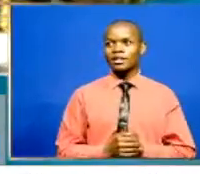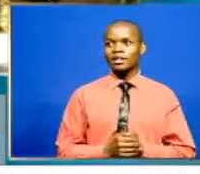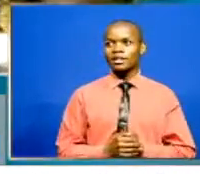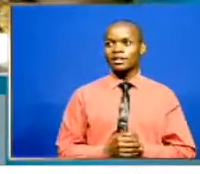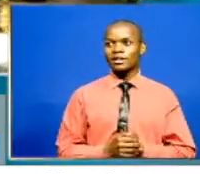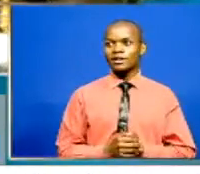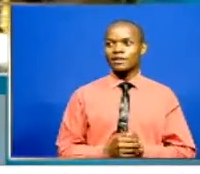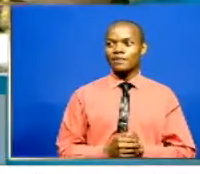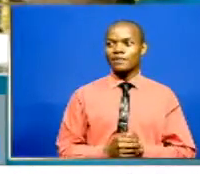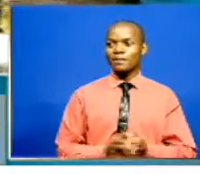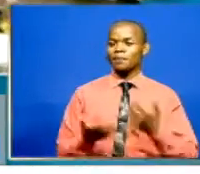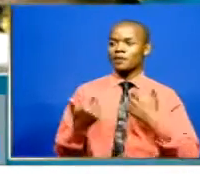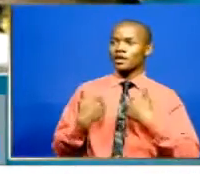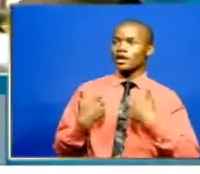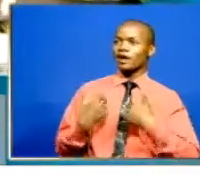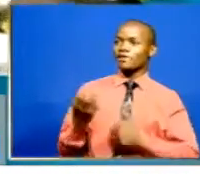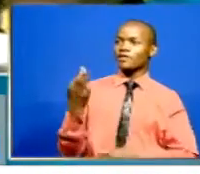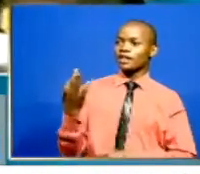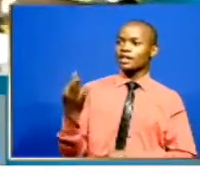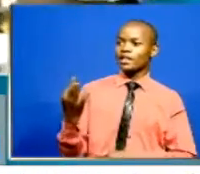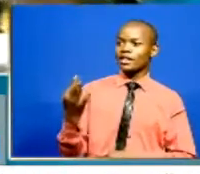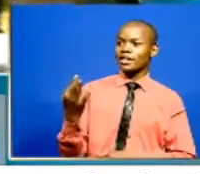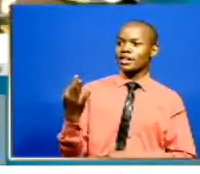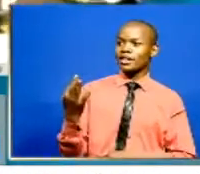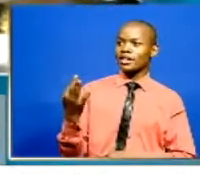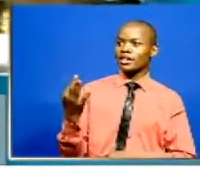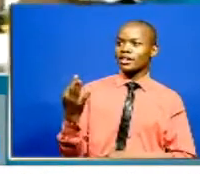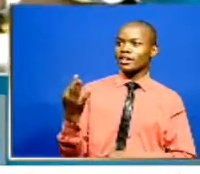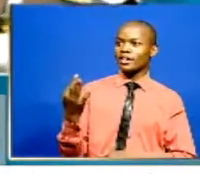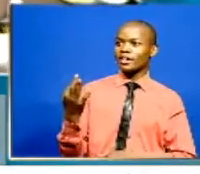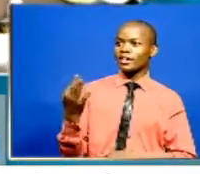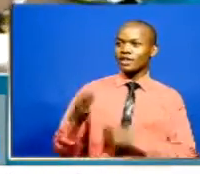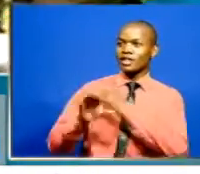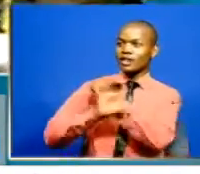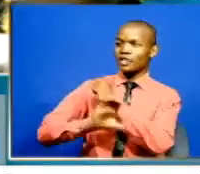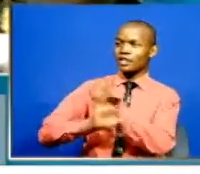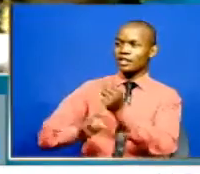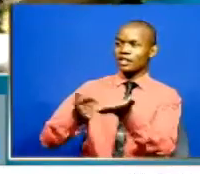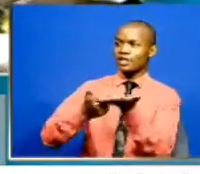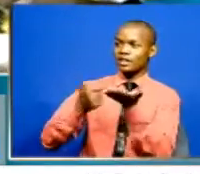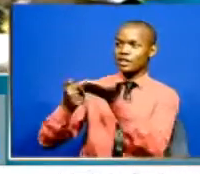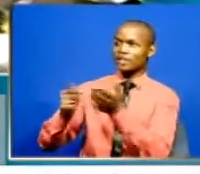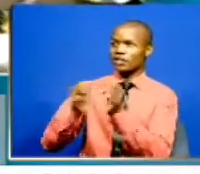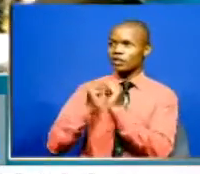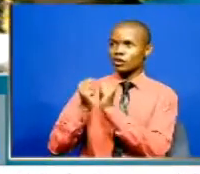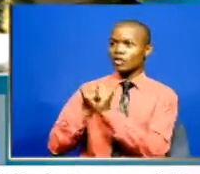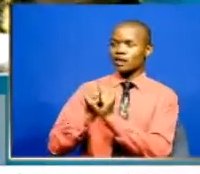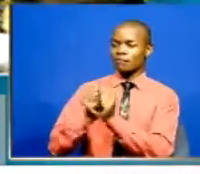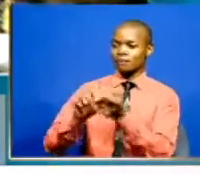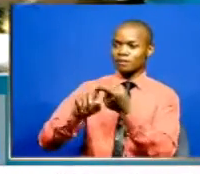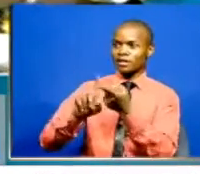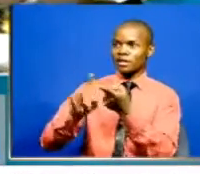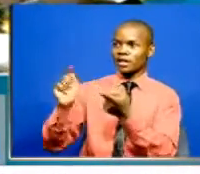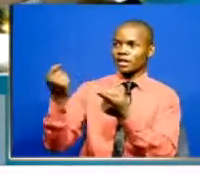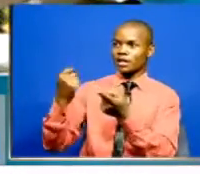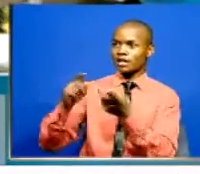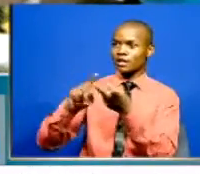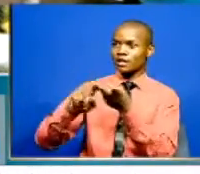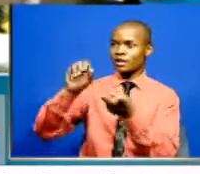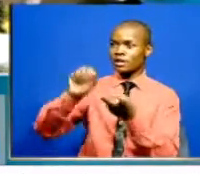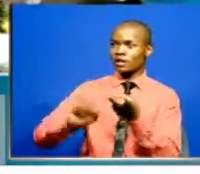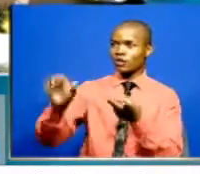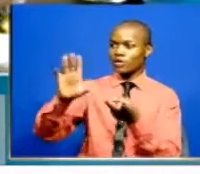it's there are three giants that we are really engaging with. Uh-huh. Those are Kenya, yes, South